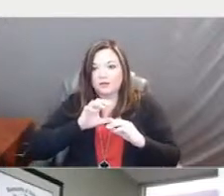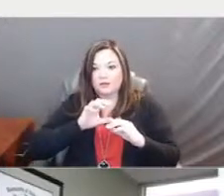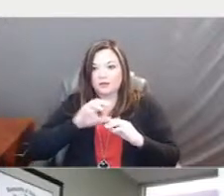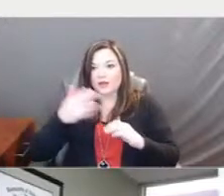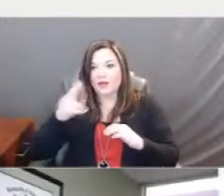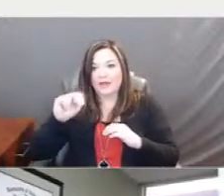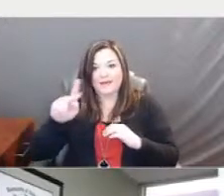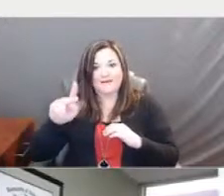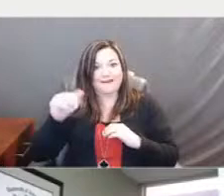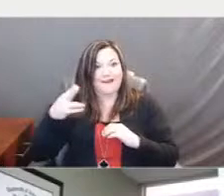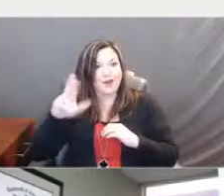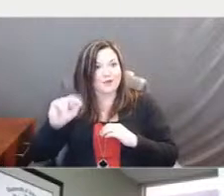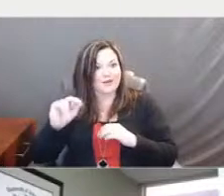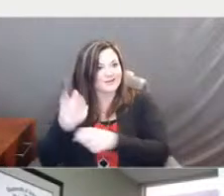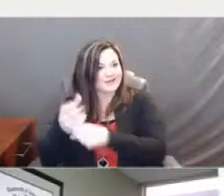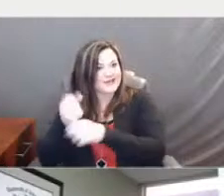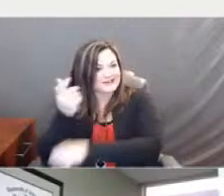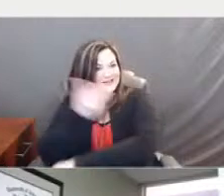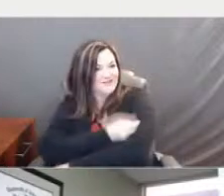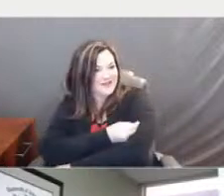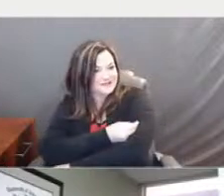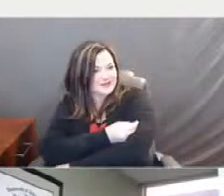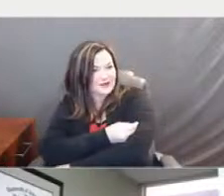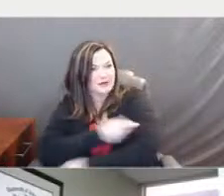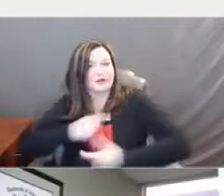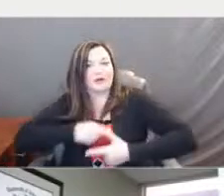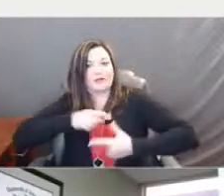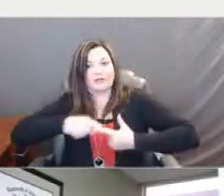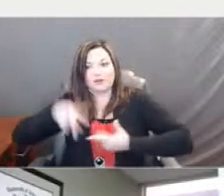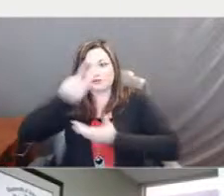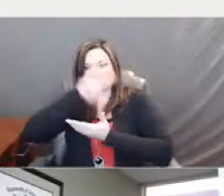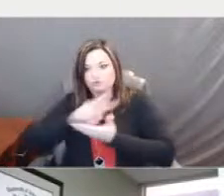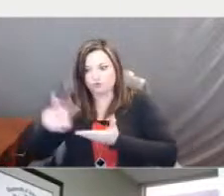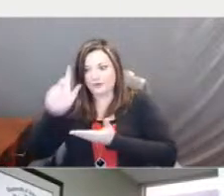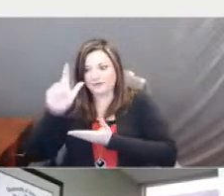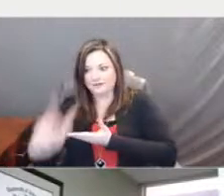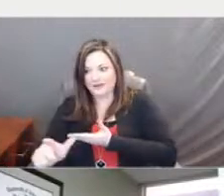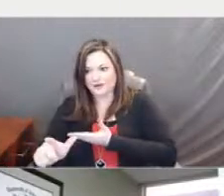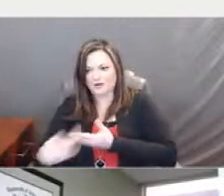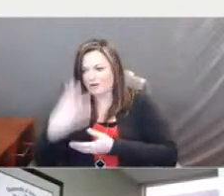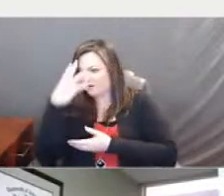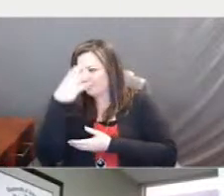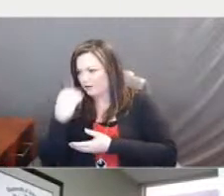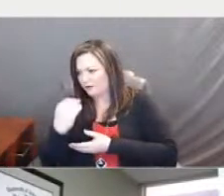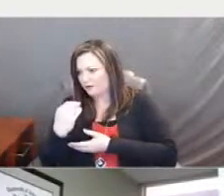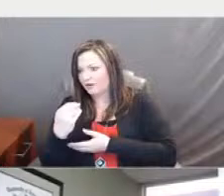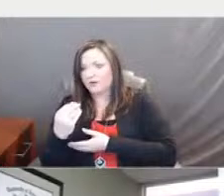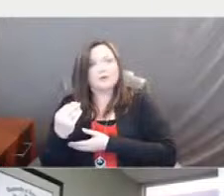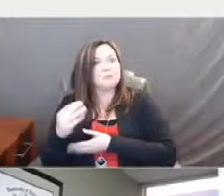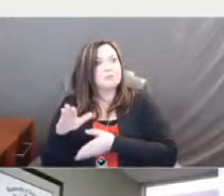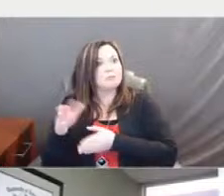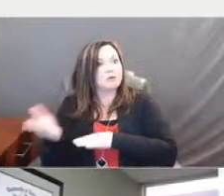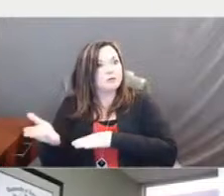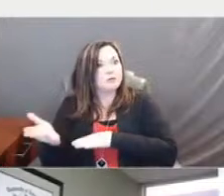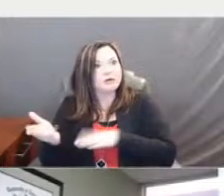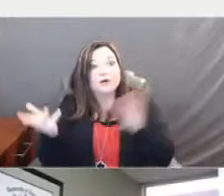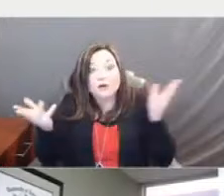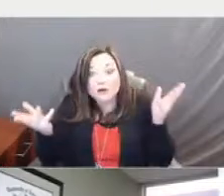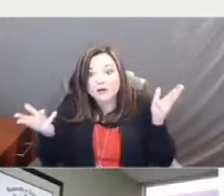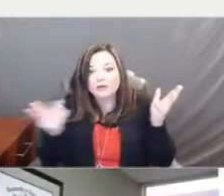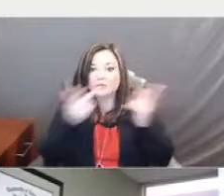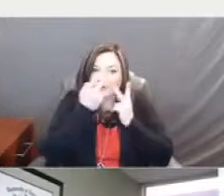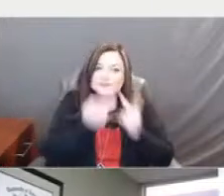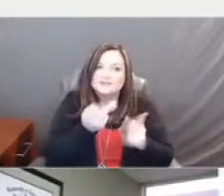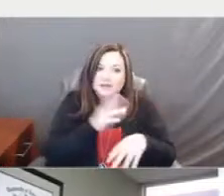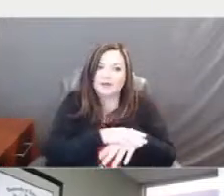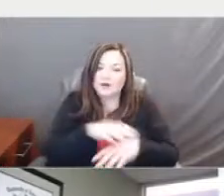the vaccine, and then 2 weeks later, he dies in his sleep. We've seen it on social media. A